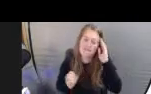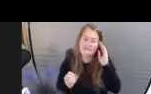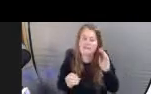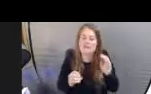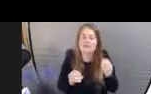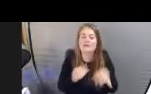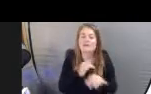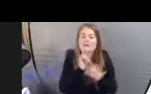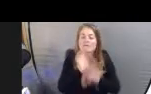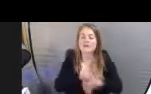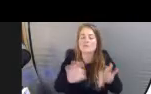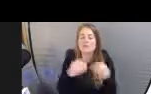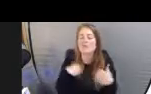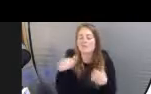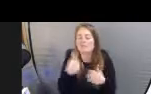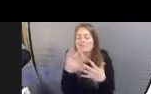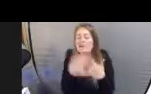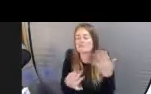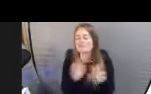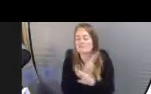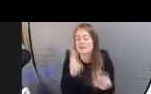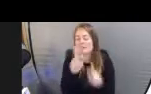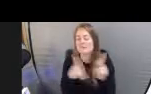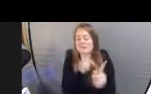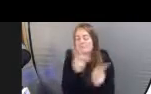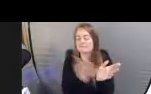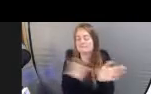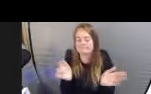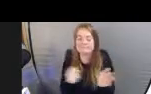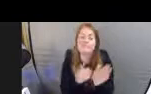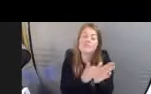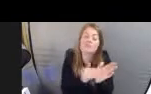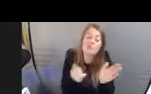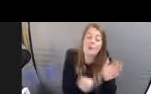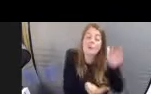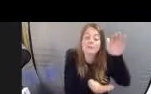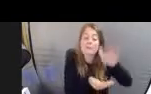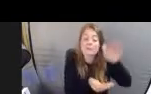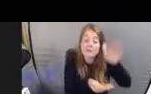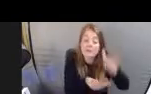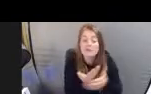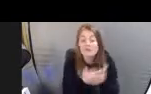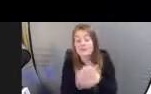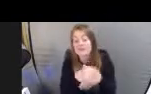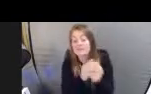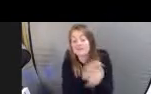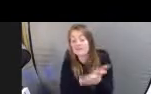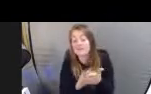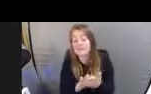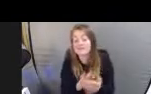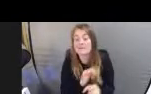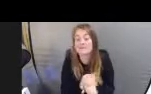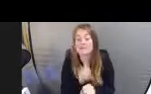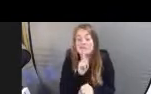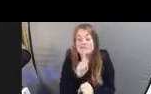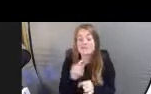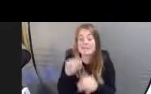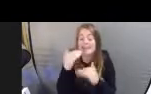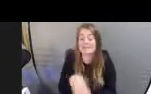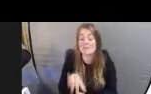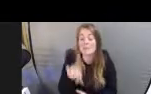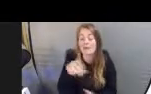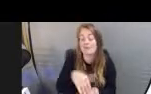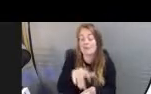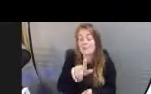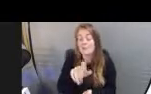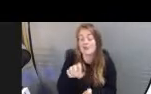alternative options for people to use soap dispensers or hand sanitizers and not mounting it any more than 1100